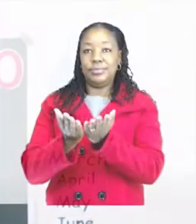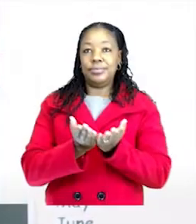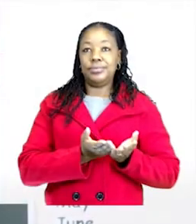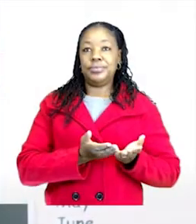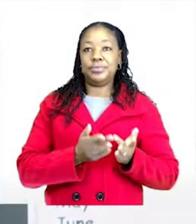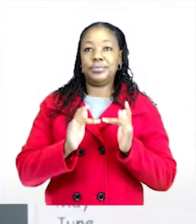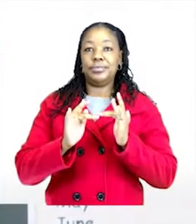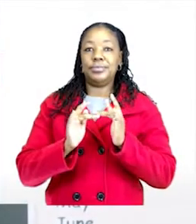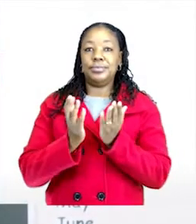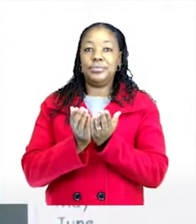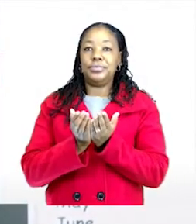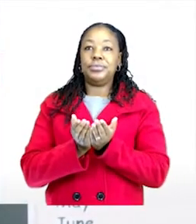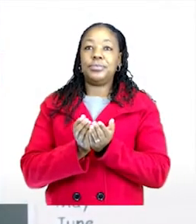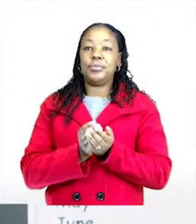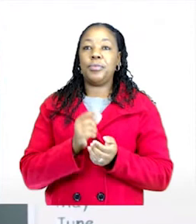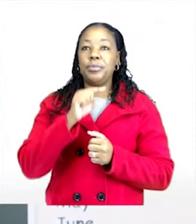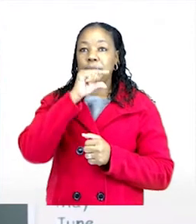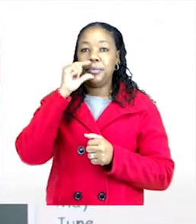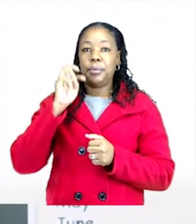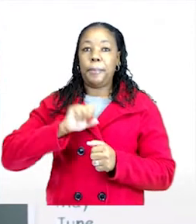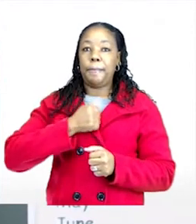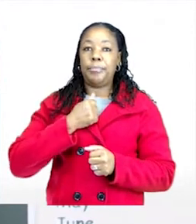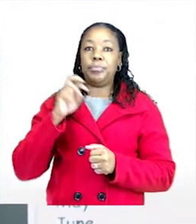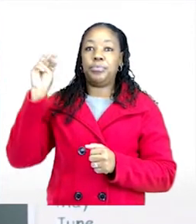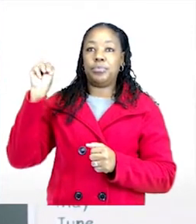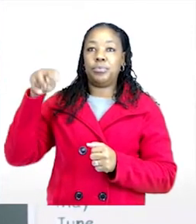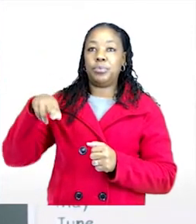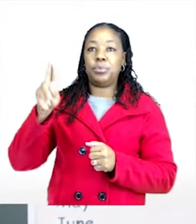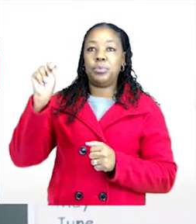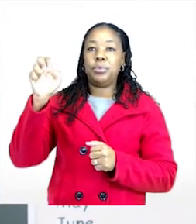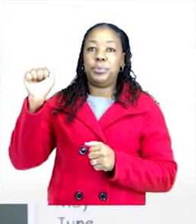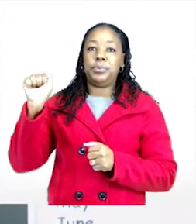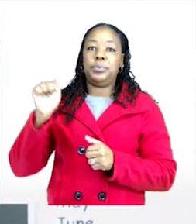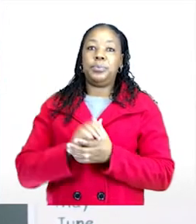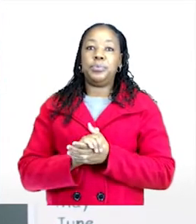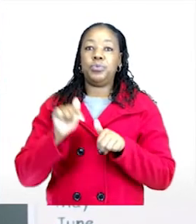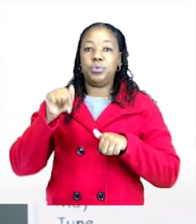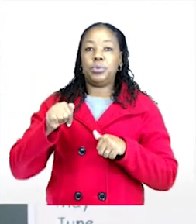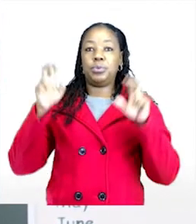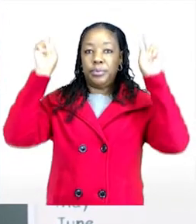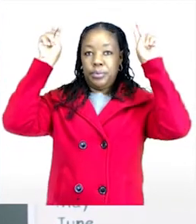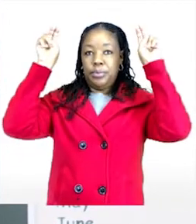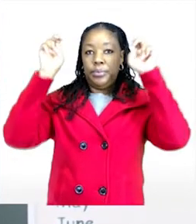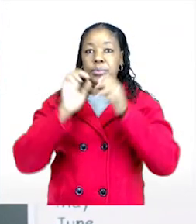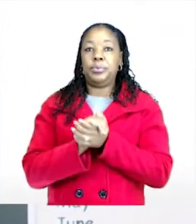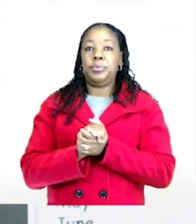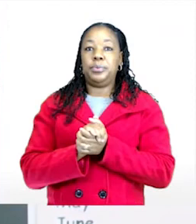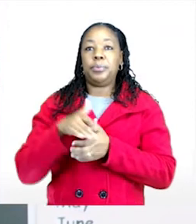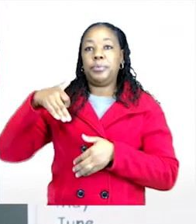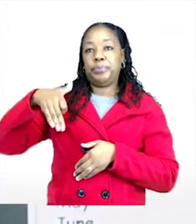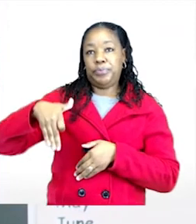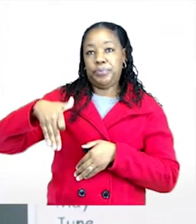Welcome to My Zone Online School. My name is Teacher Netsai. Our theme today is